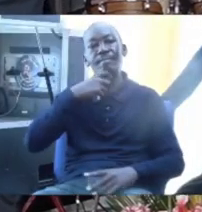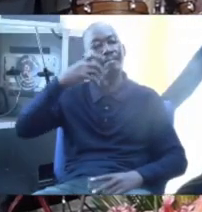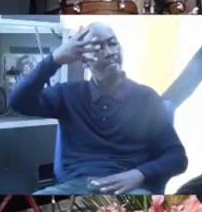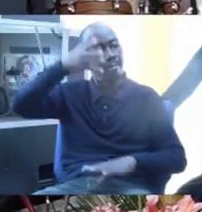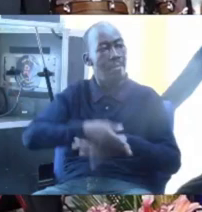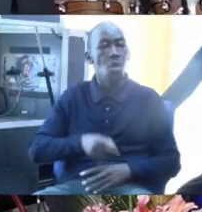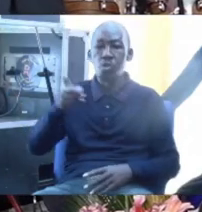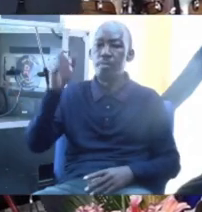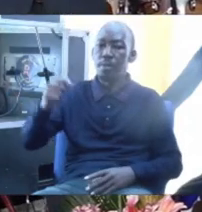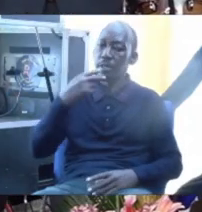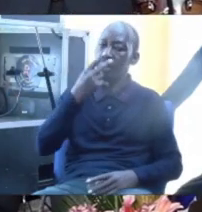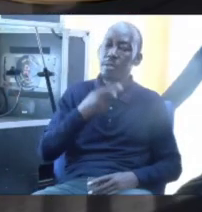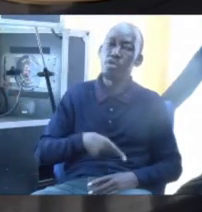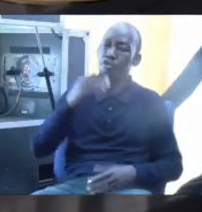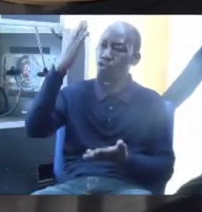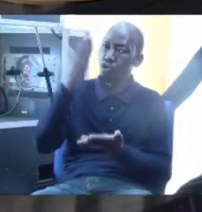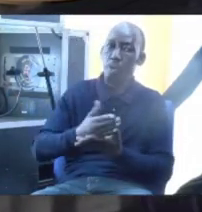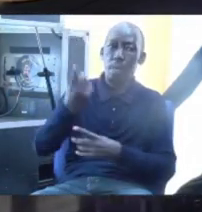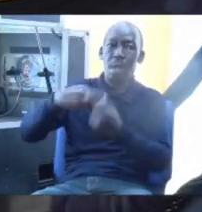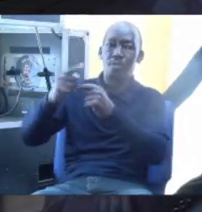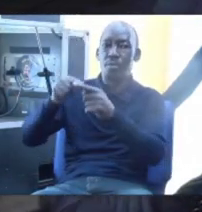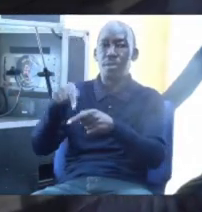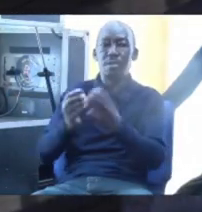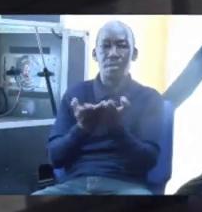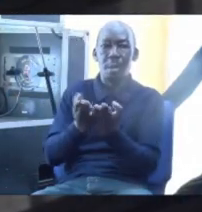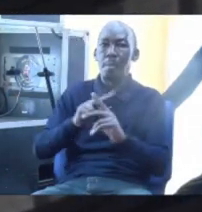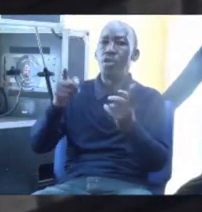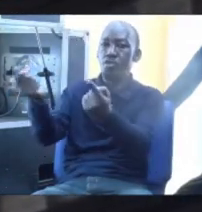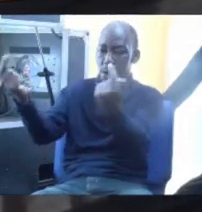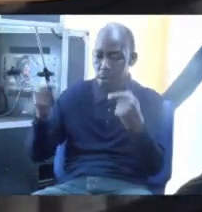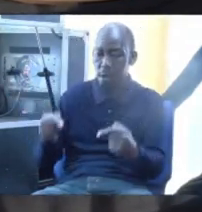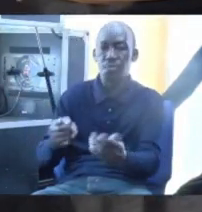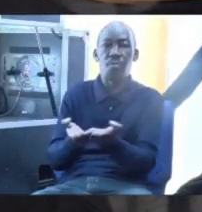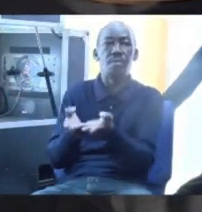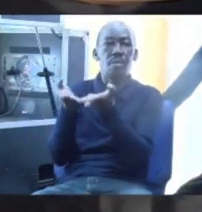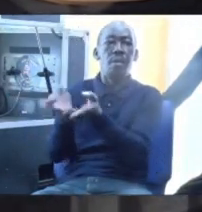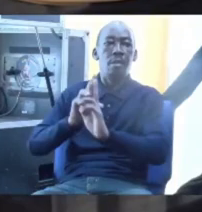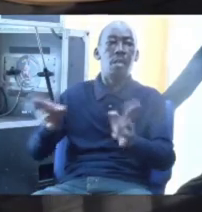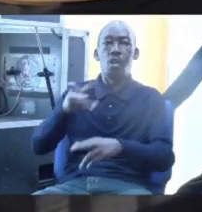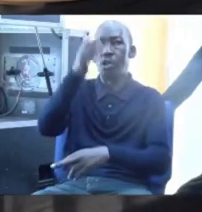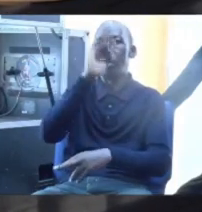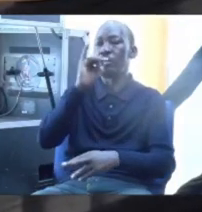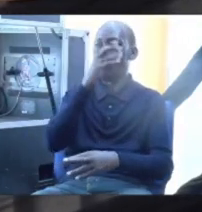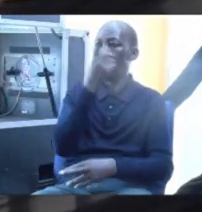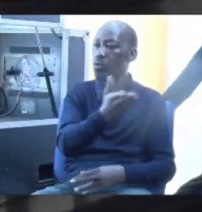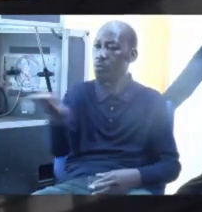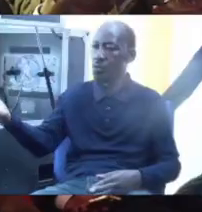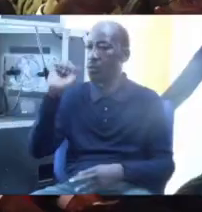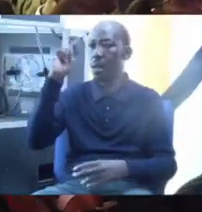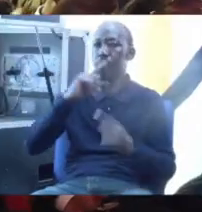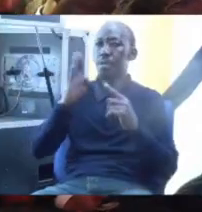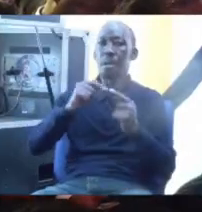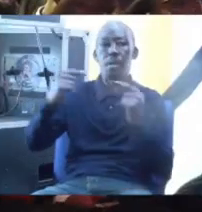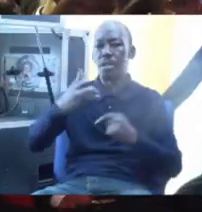liar. He should have stopped you coming for this service. Now you are in this service. If God is for you, who can be